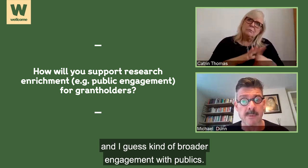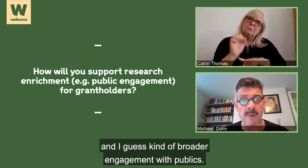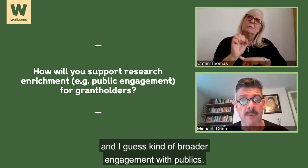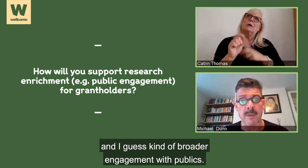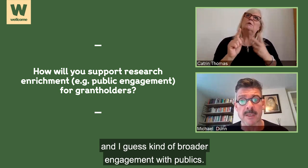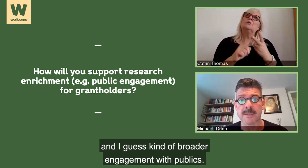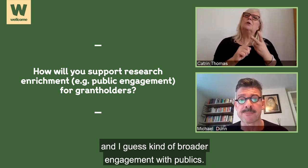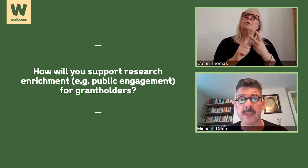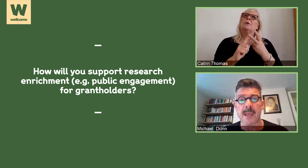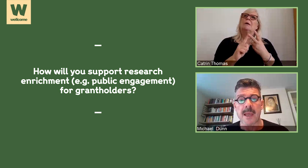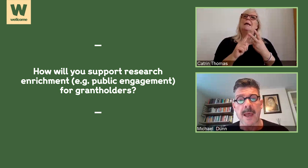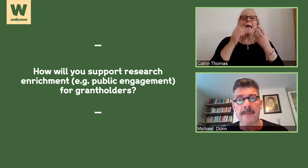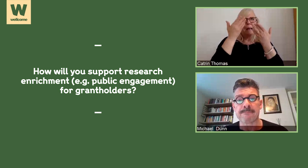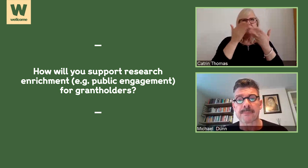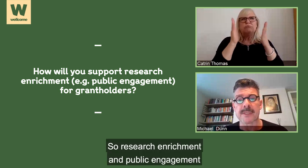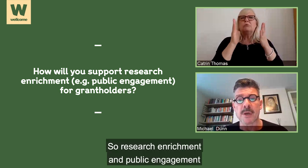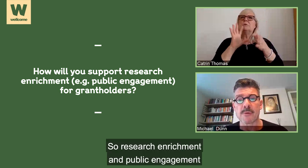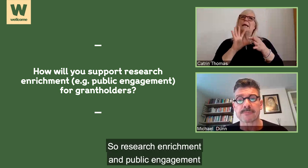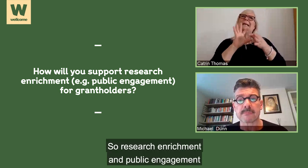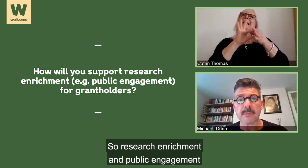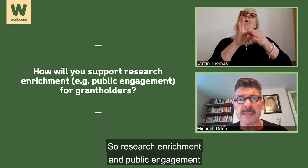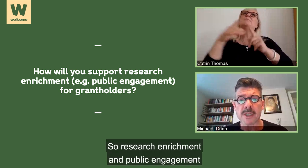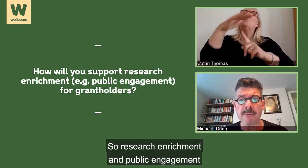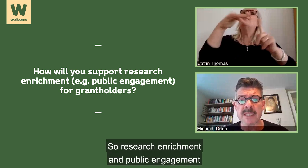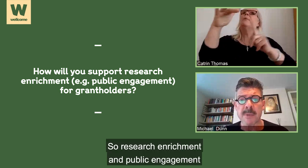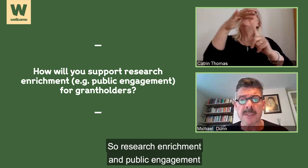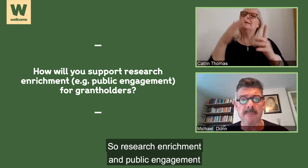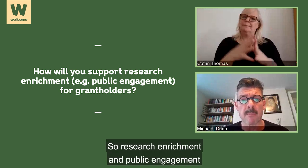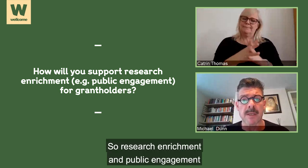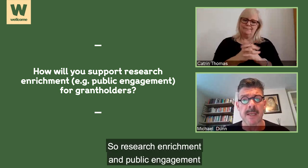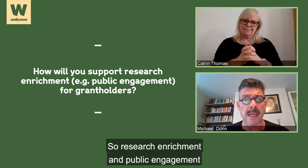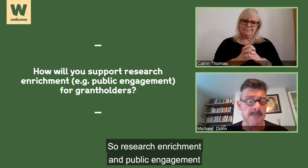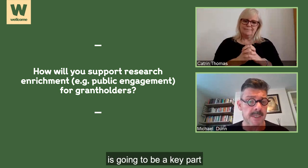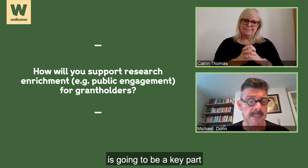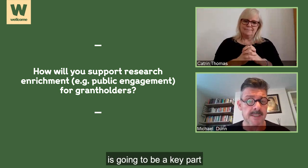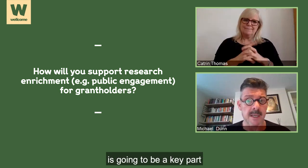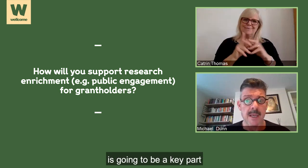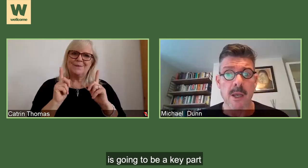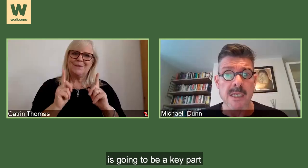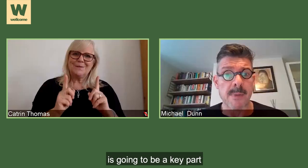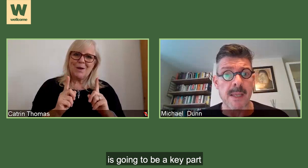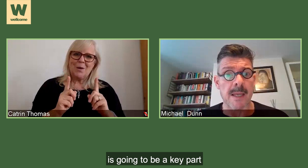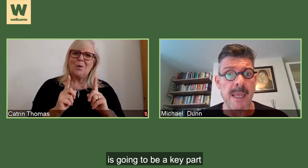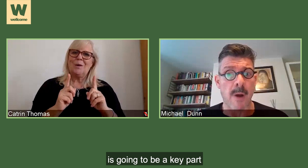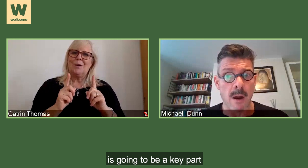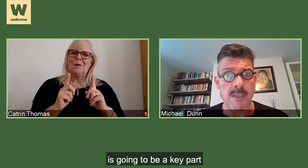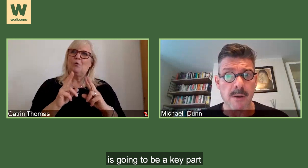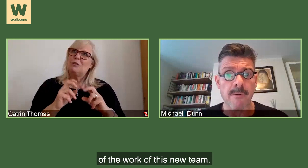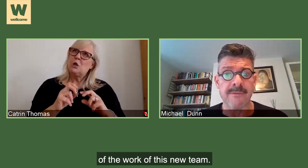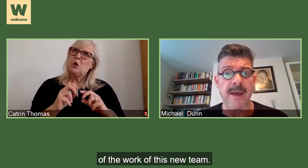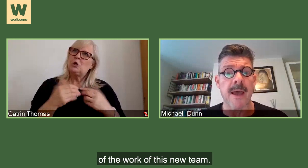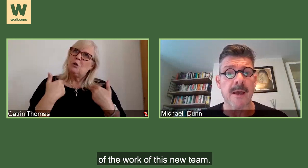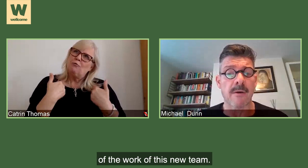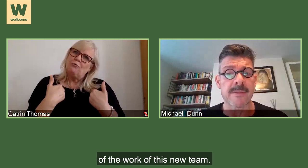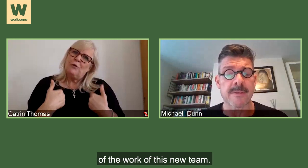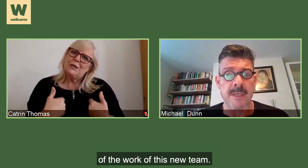engagement with Publix. So research enrichment and public engagement is going to be a key part